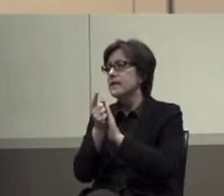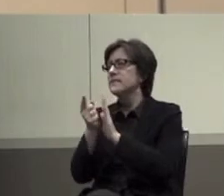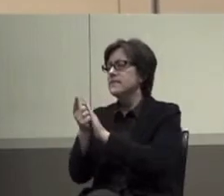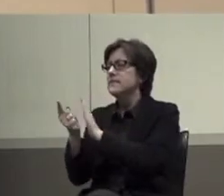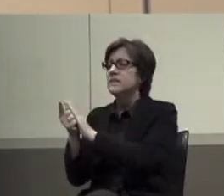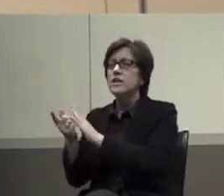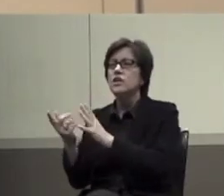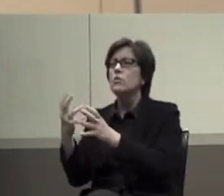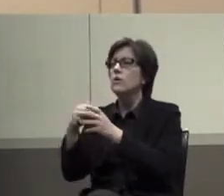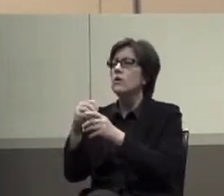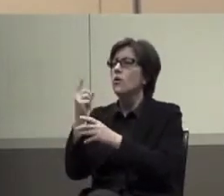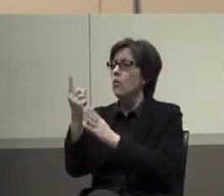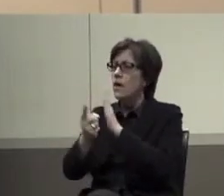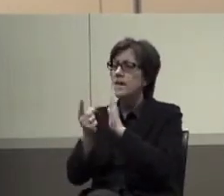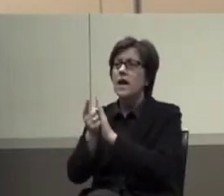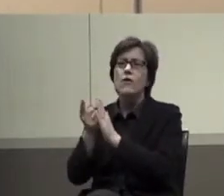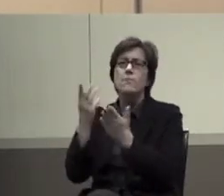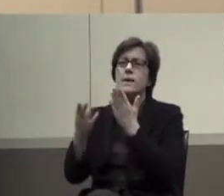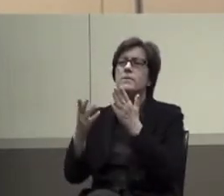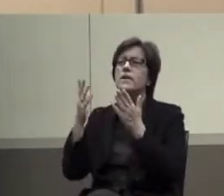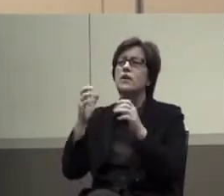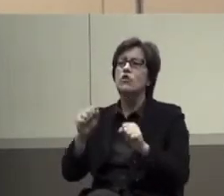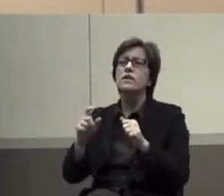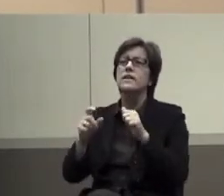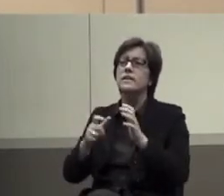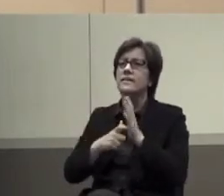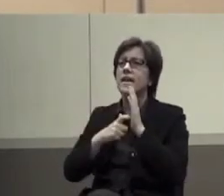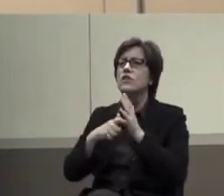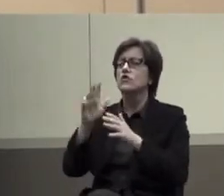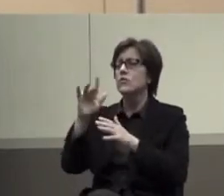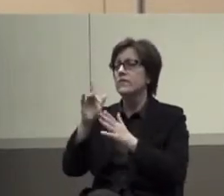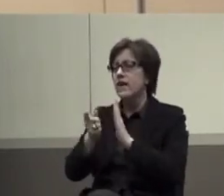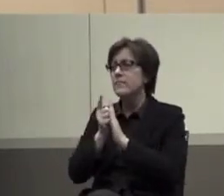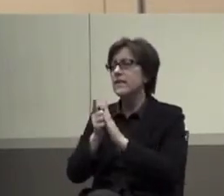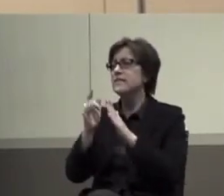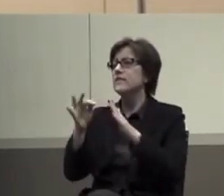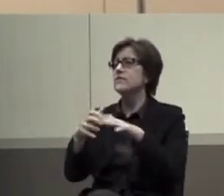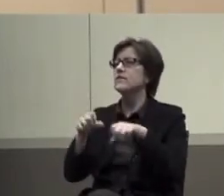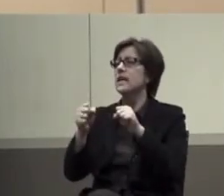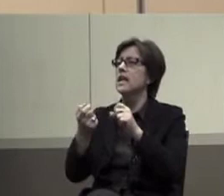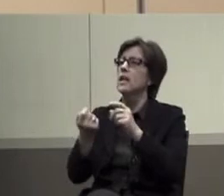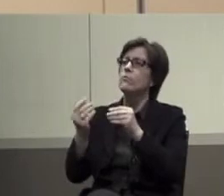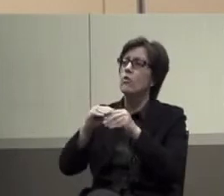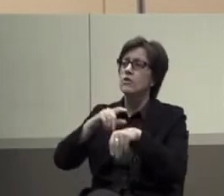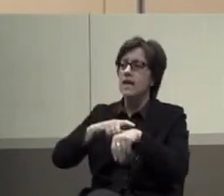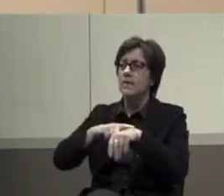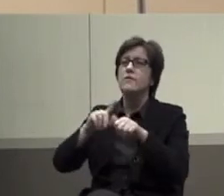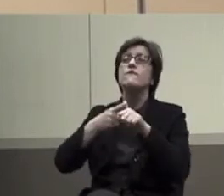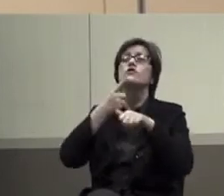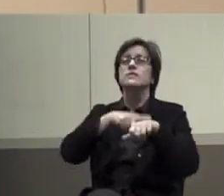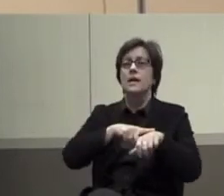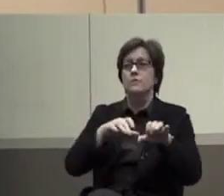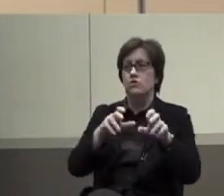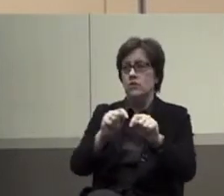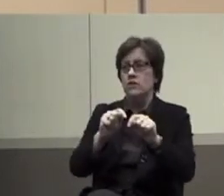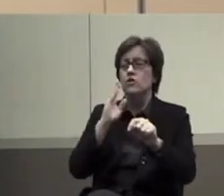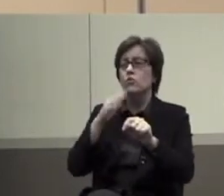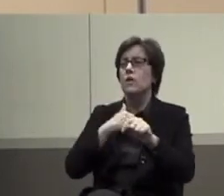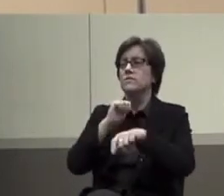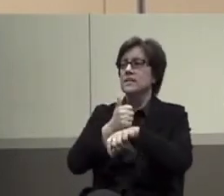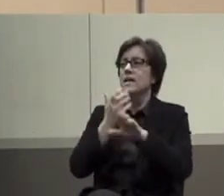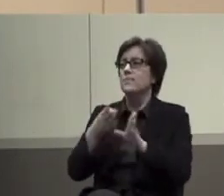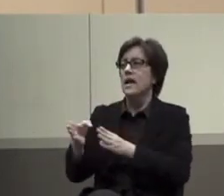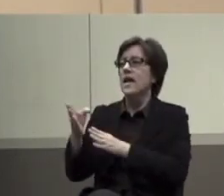I'm going to give you 4 solutions, but you're not ready to hear them or you don't want to buy into it, it's not going to work, and we're going to have another meeting in 3